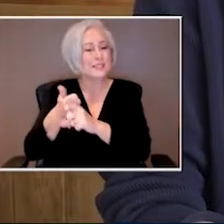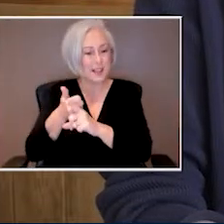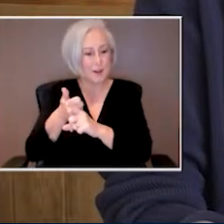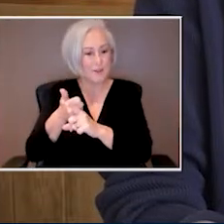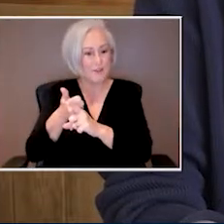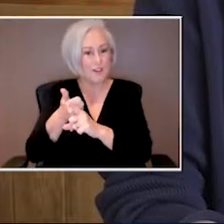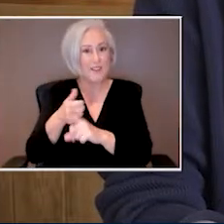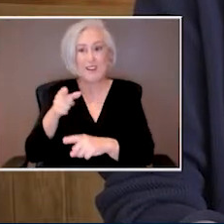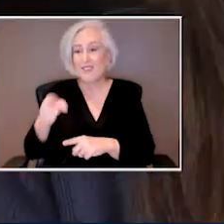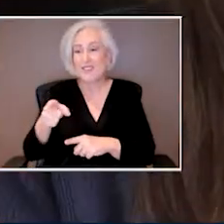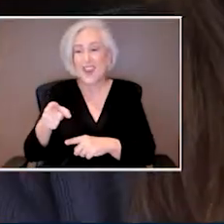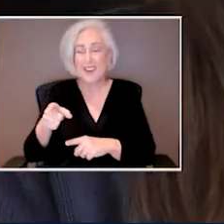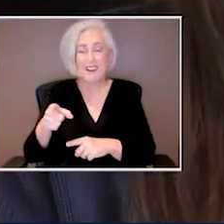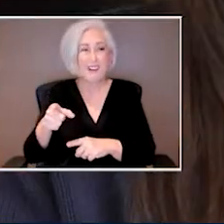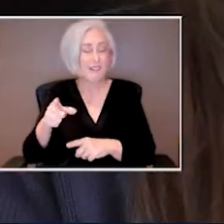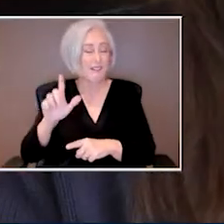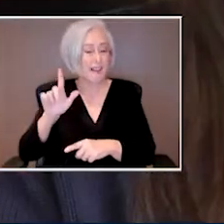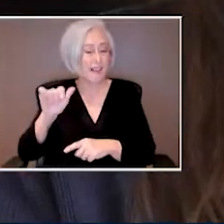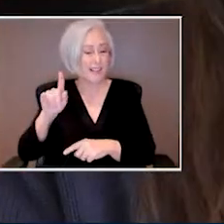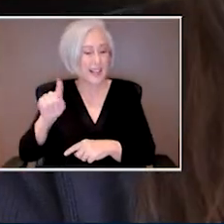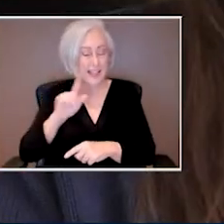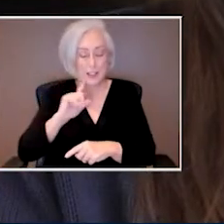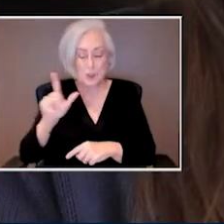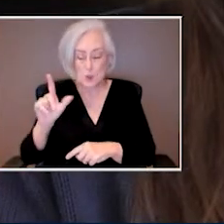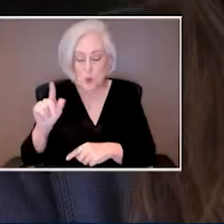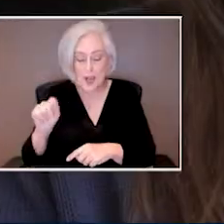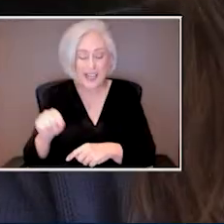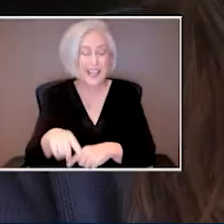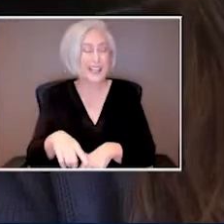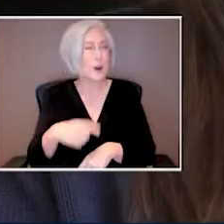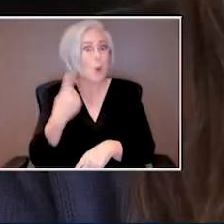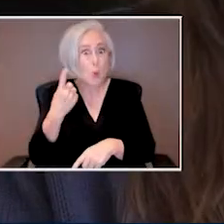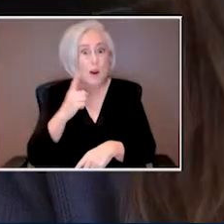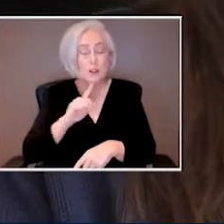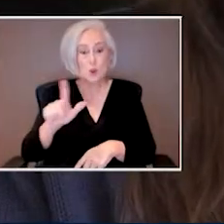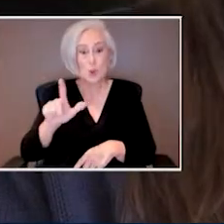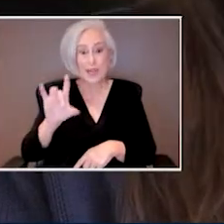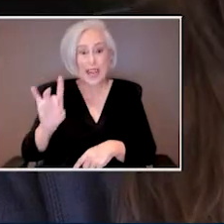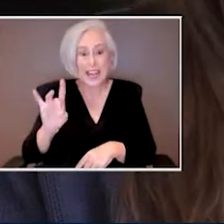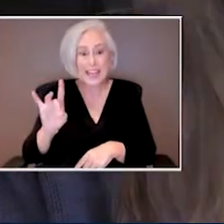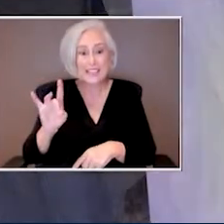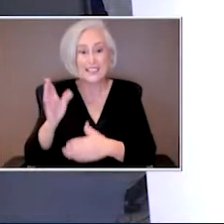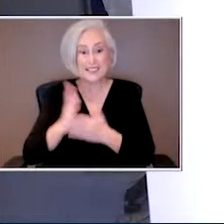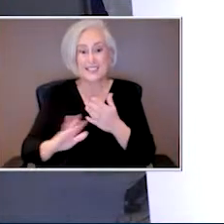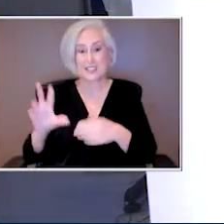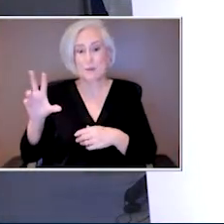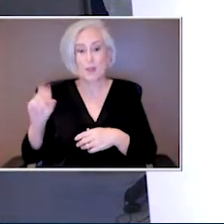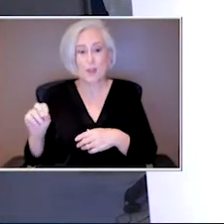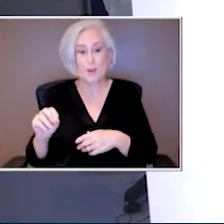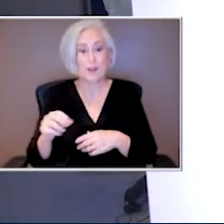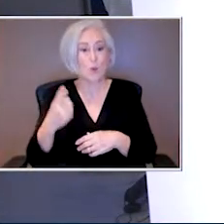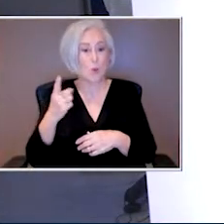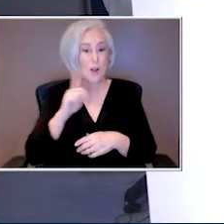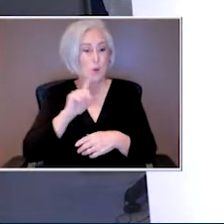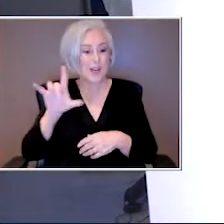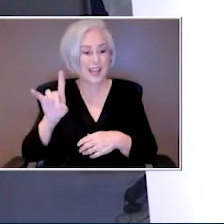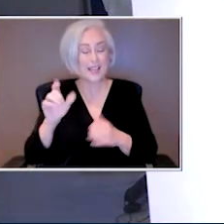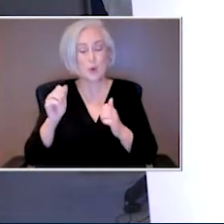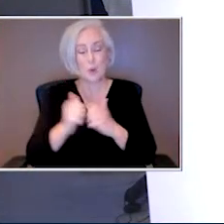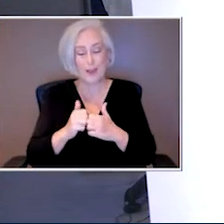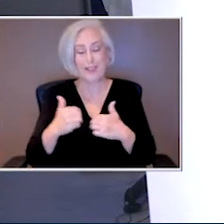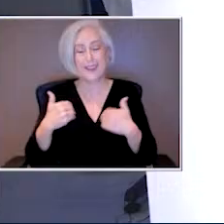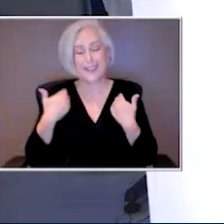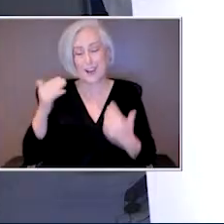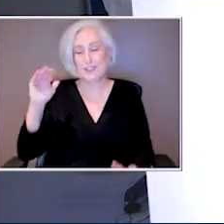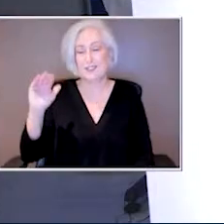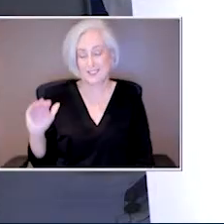late 20s and early 30s. One of them was 28 with a toddler. Alex Owens joins us